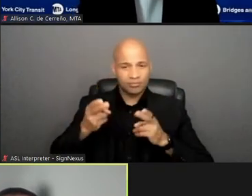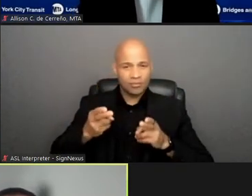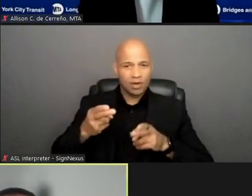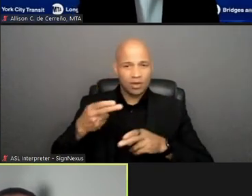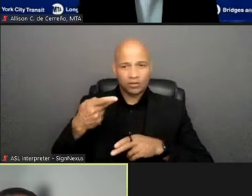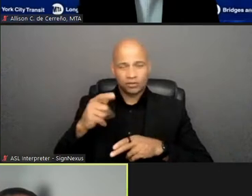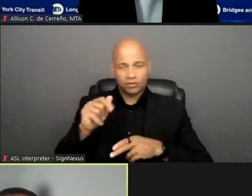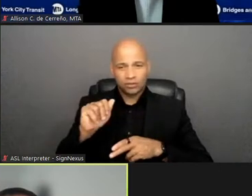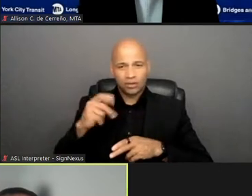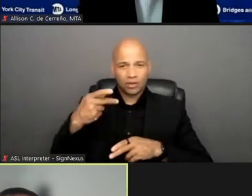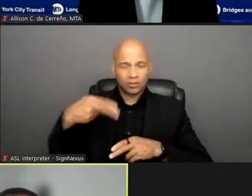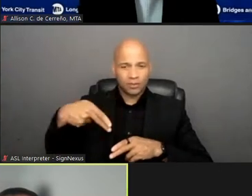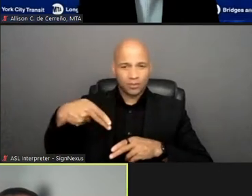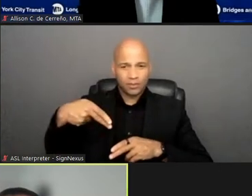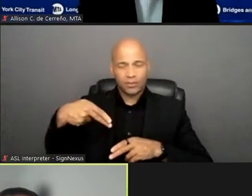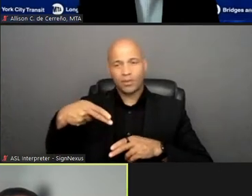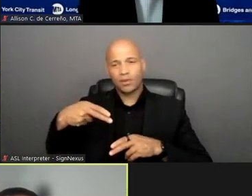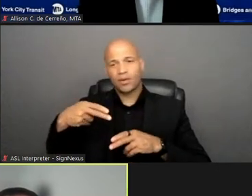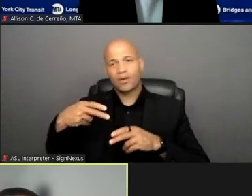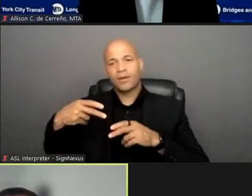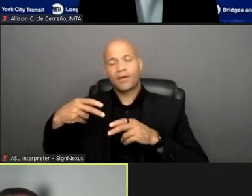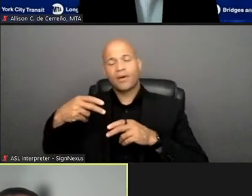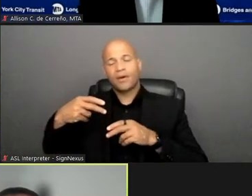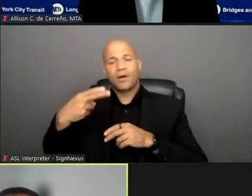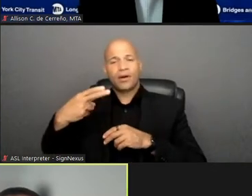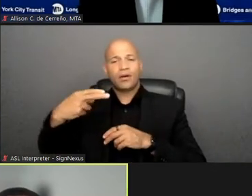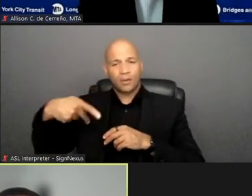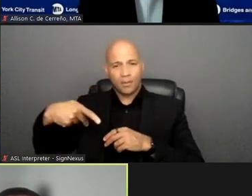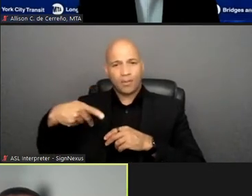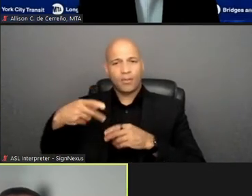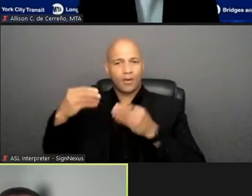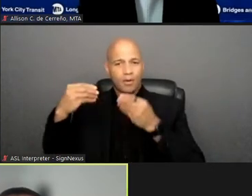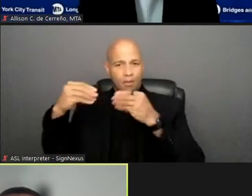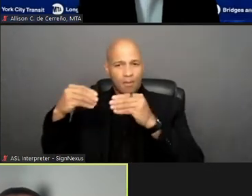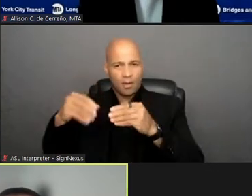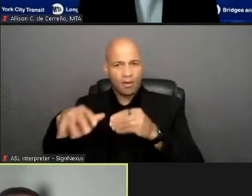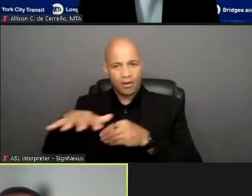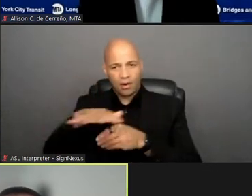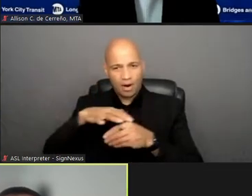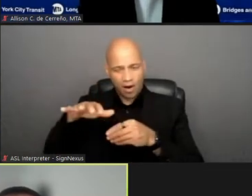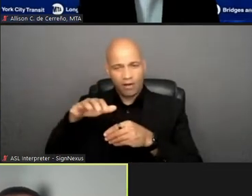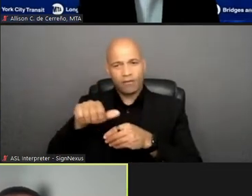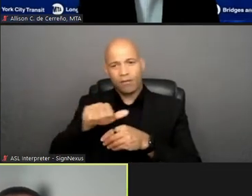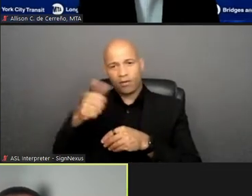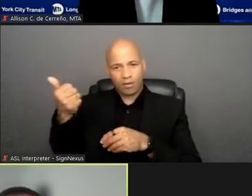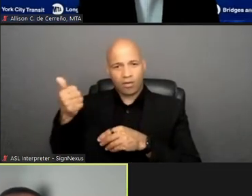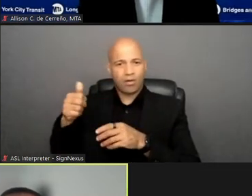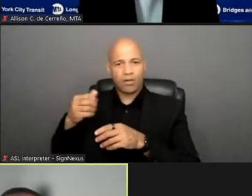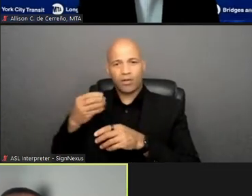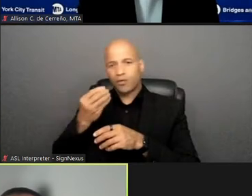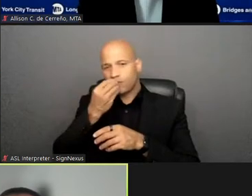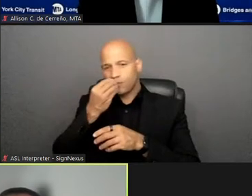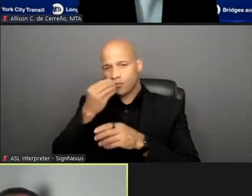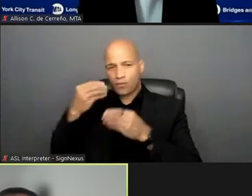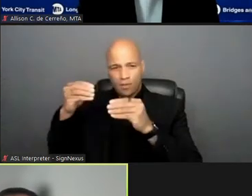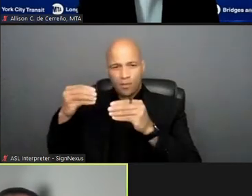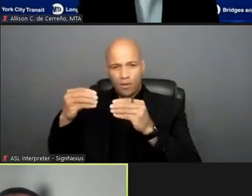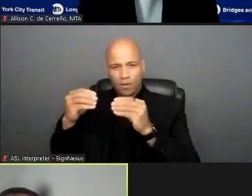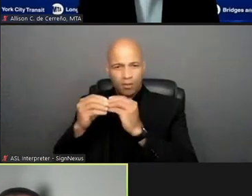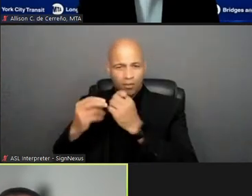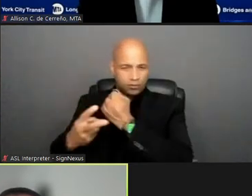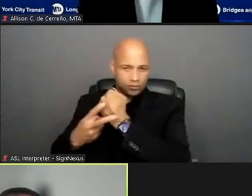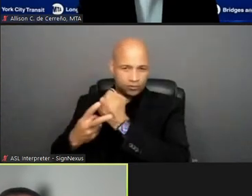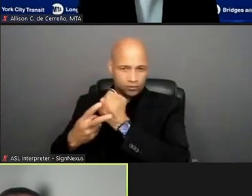eliminating the use of all stationary diesel reefer units for auxiliary storage at the Hunts Point food markets and installing